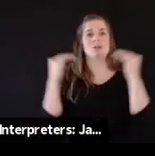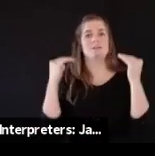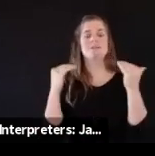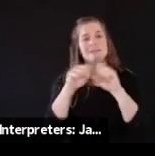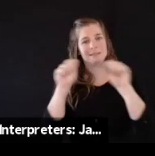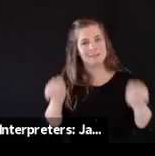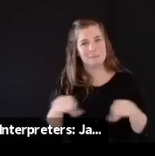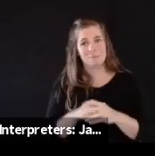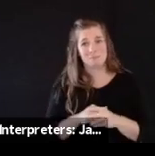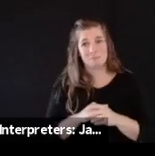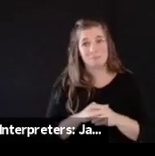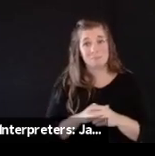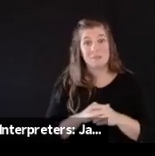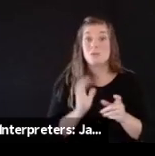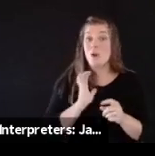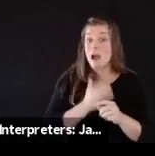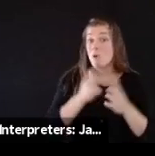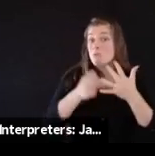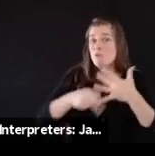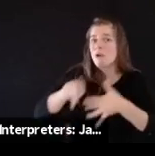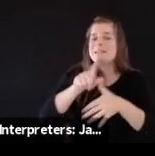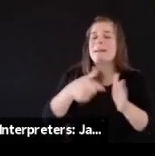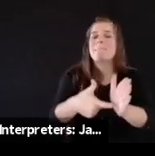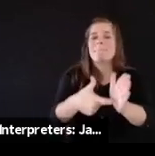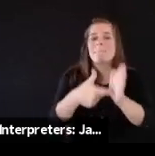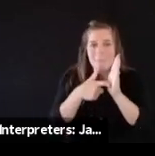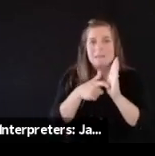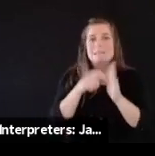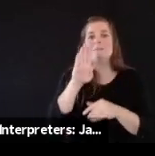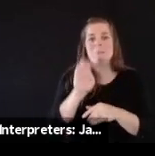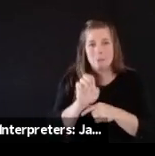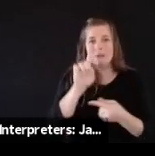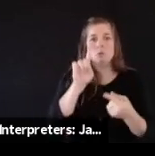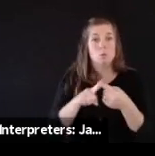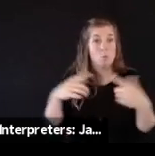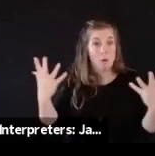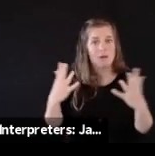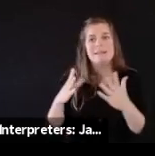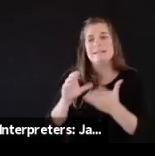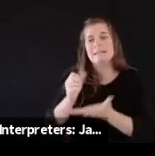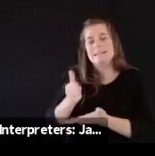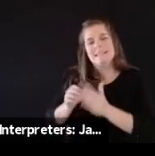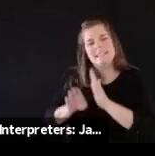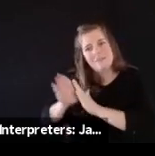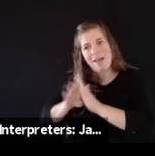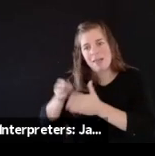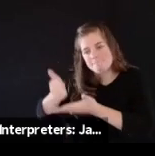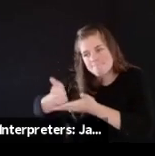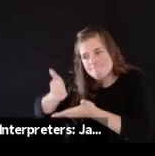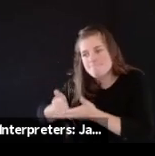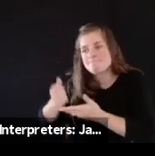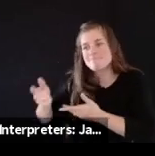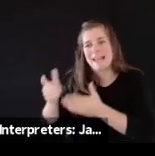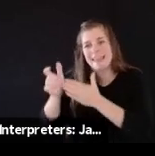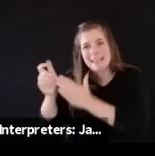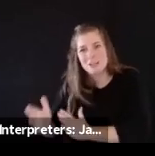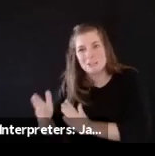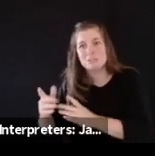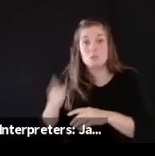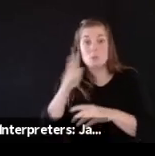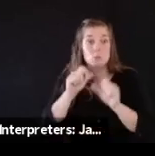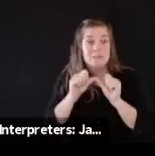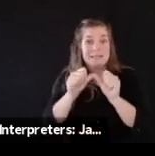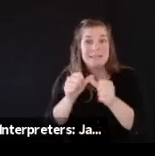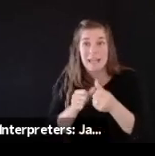priorities must be to develop the next generation of civic leaders to not only sustain this work, but to advance the